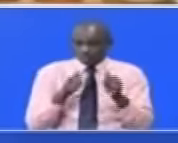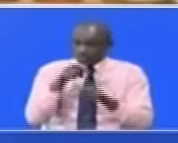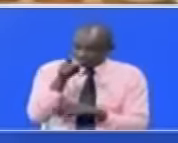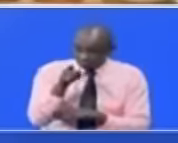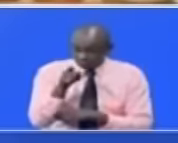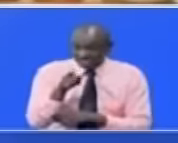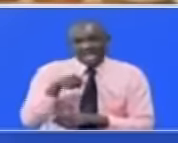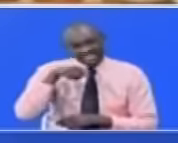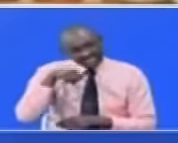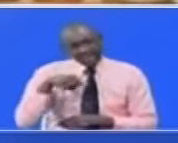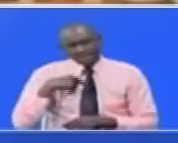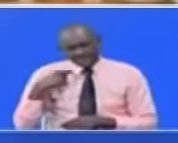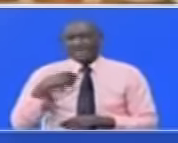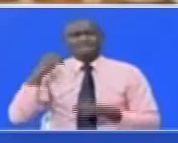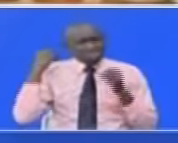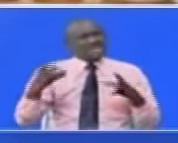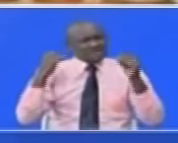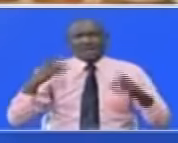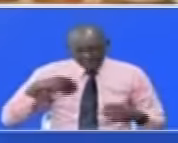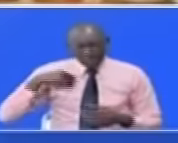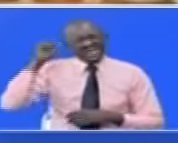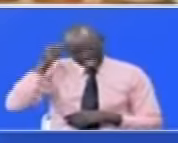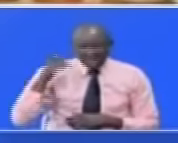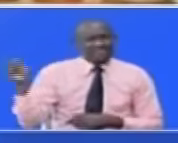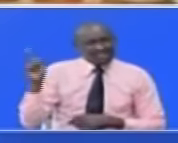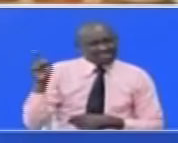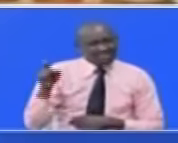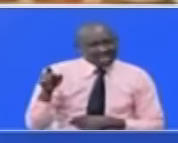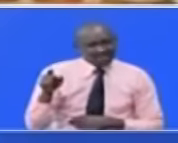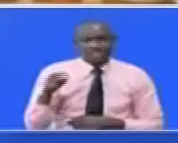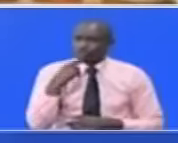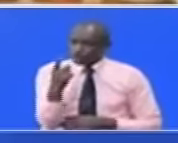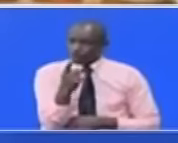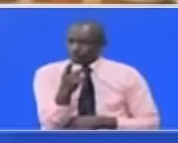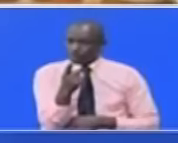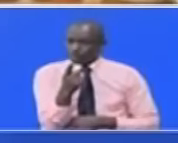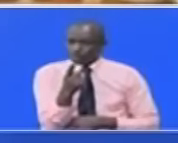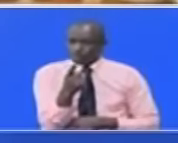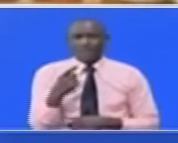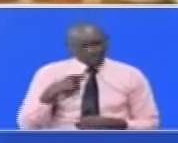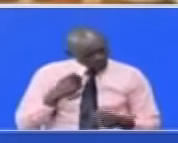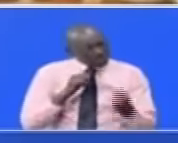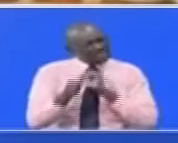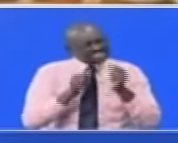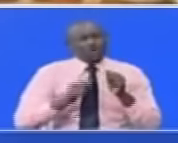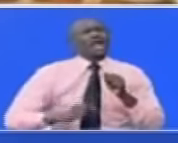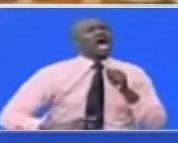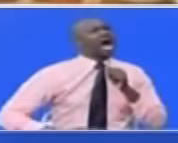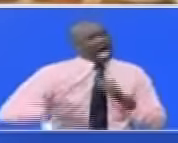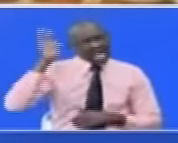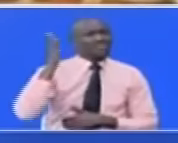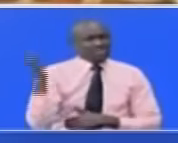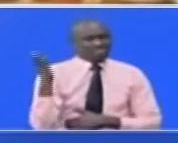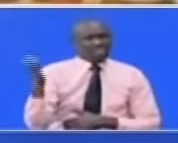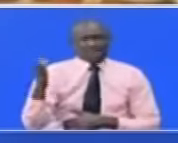Like, really bright minds from all over the country. Yeah, like, so it's so stiff competition. You really